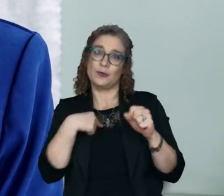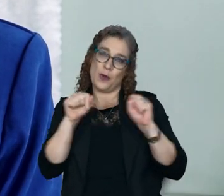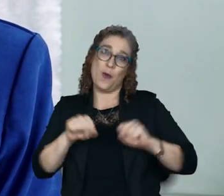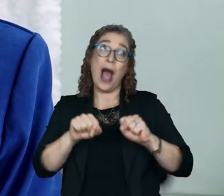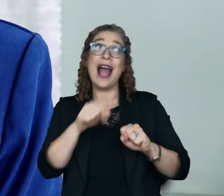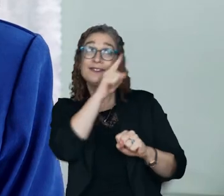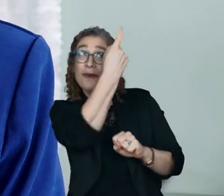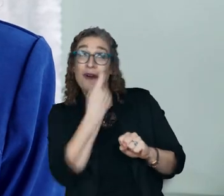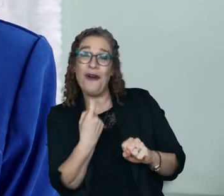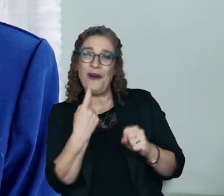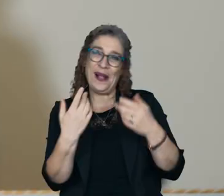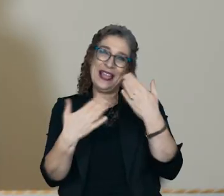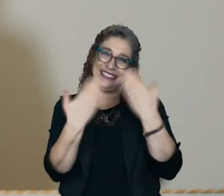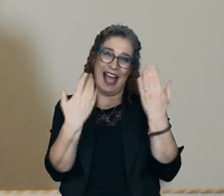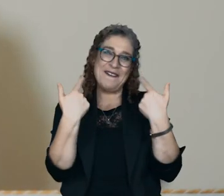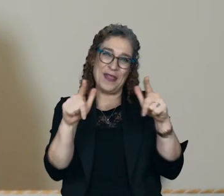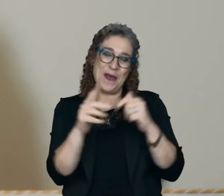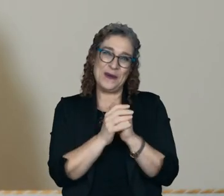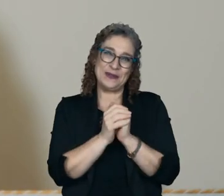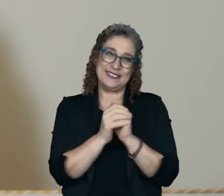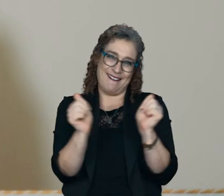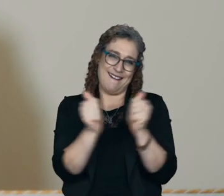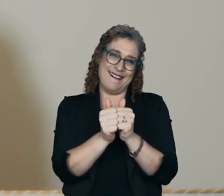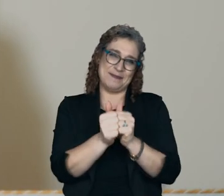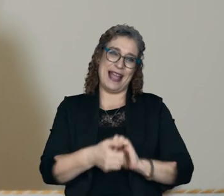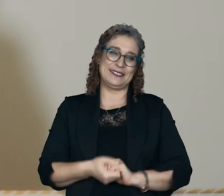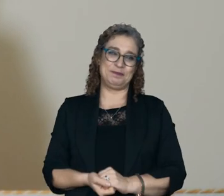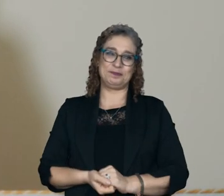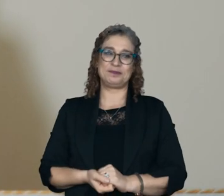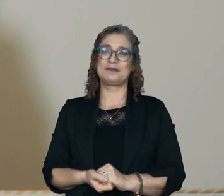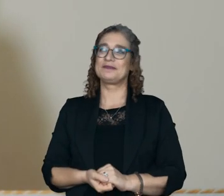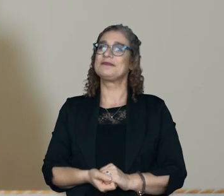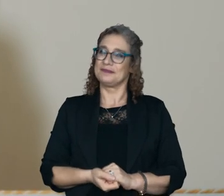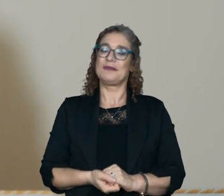Lord. Amen. Let us affirm our faith.